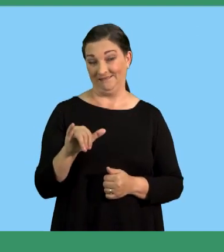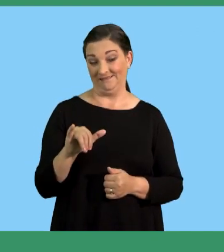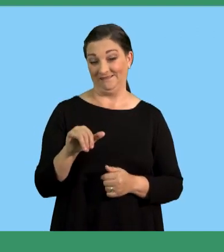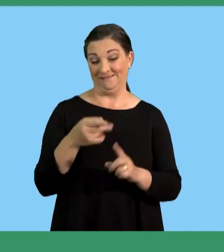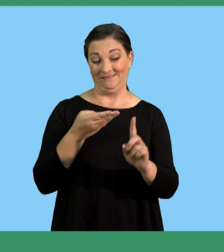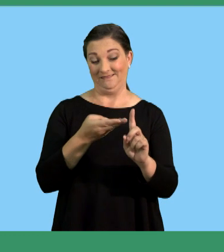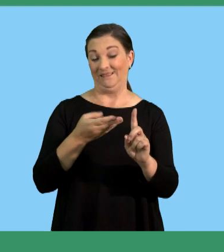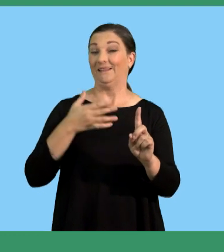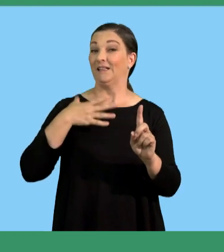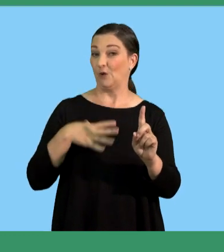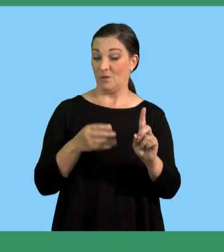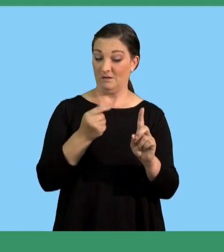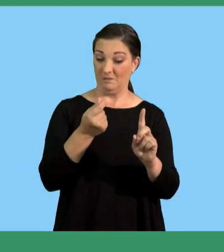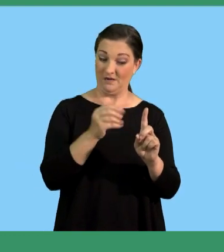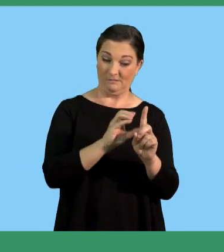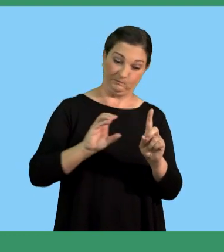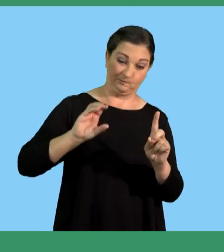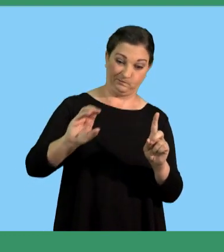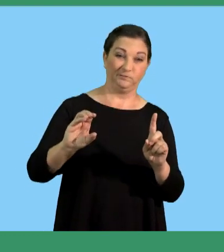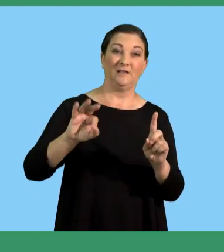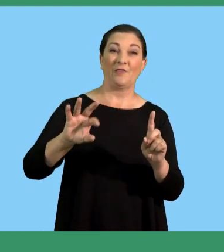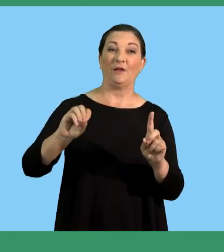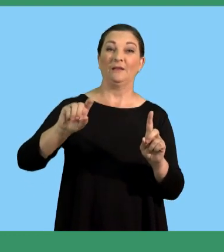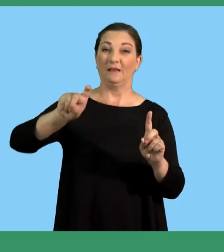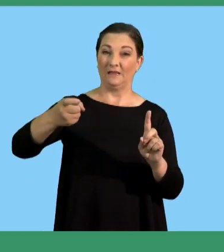Ronnie wants to invest